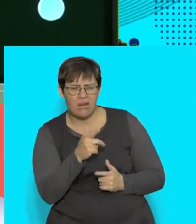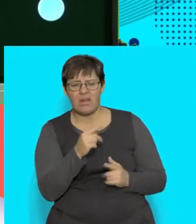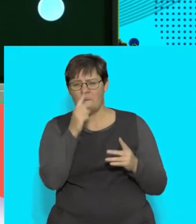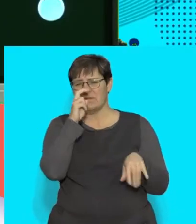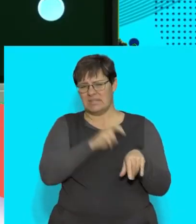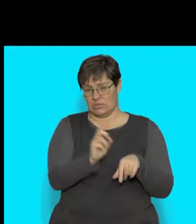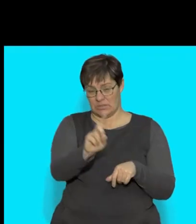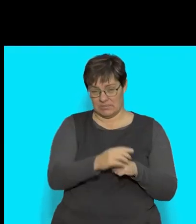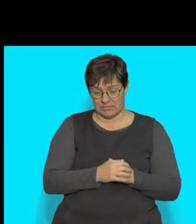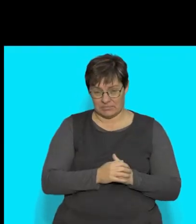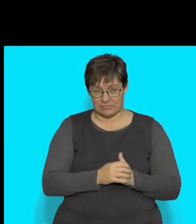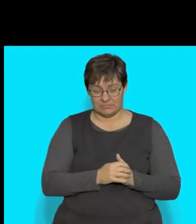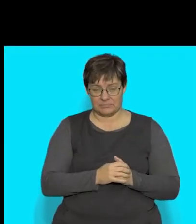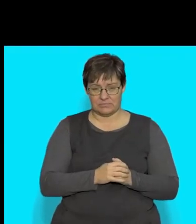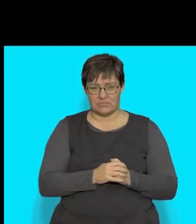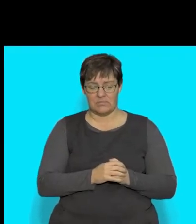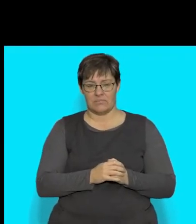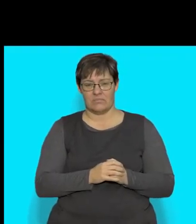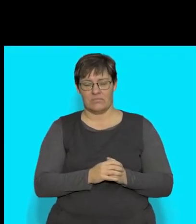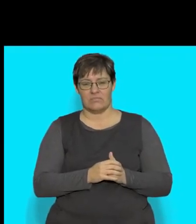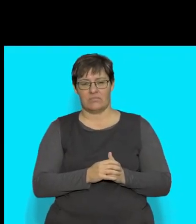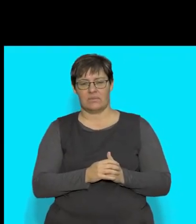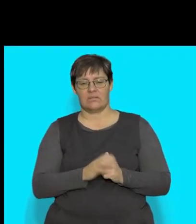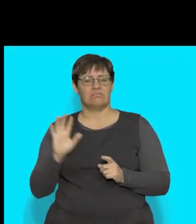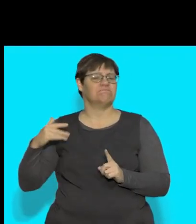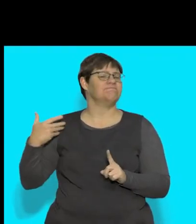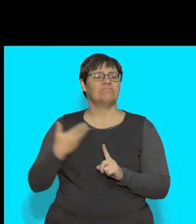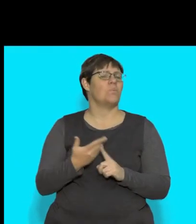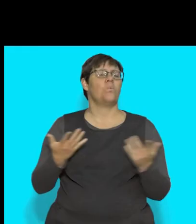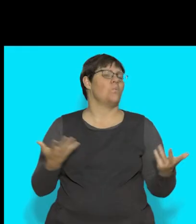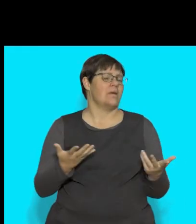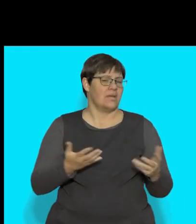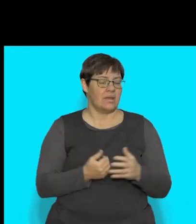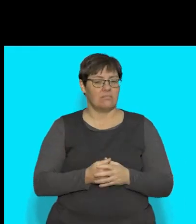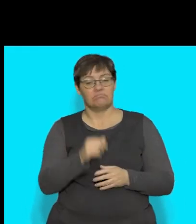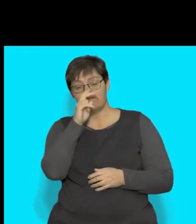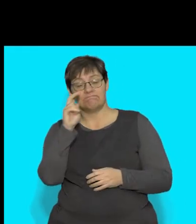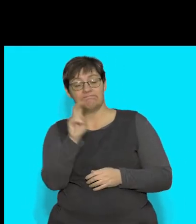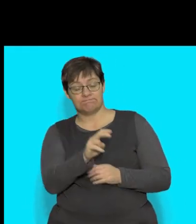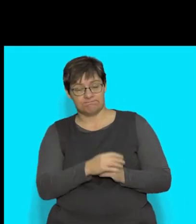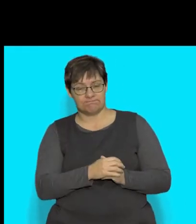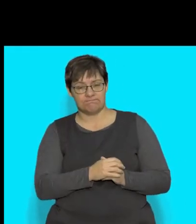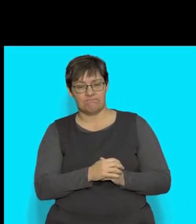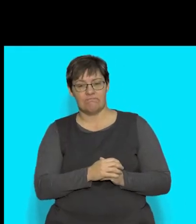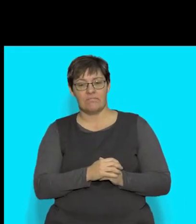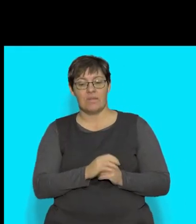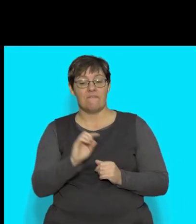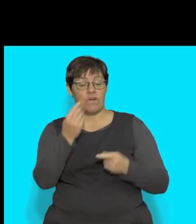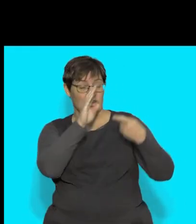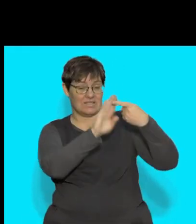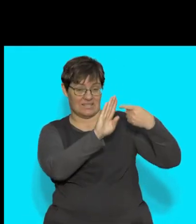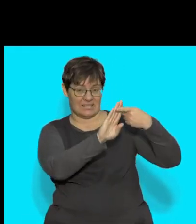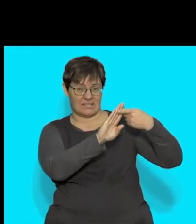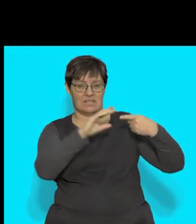mean. So where have we been so long? So we have looked at, the first part that we looked